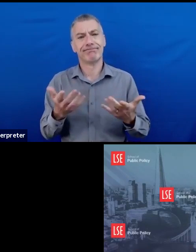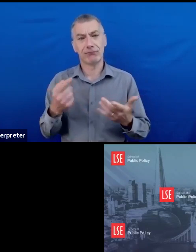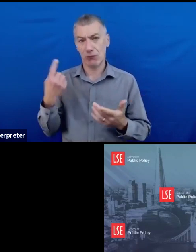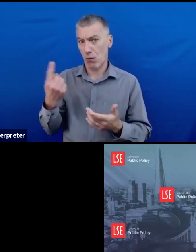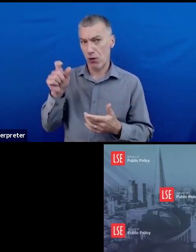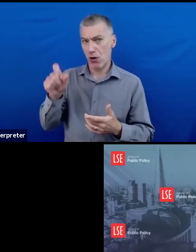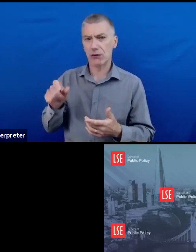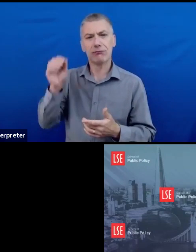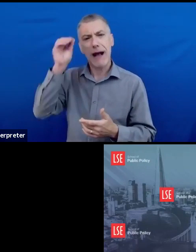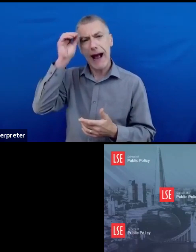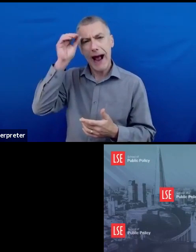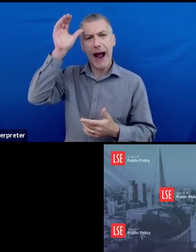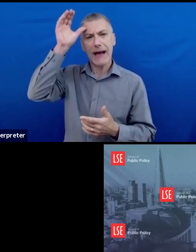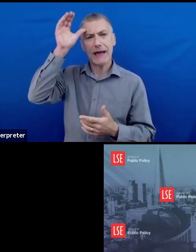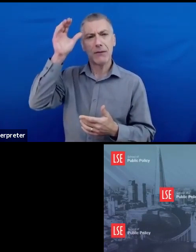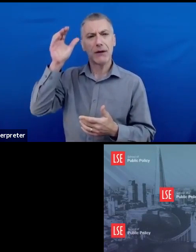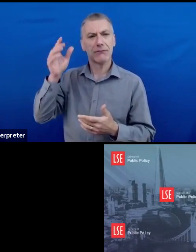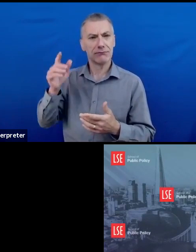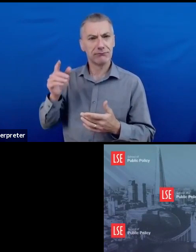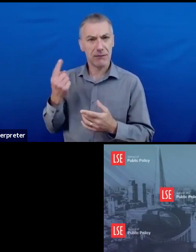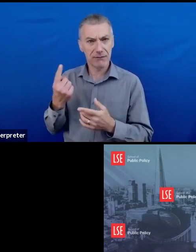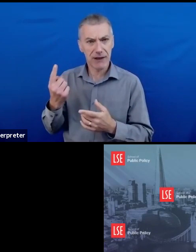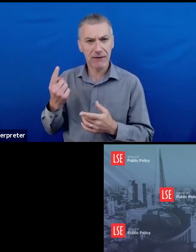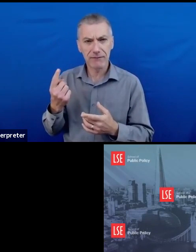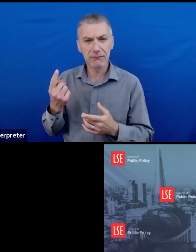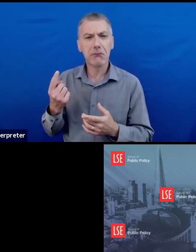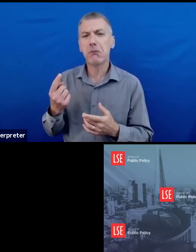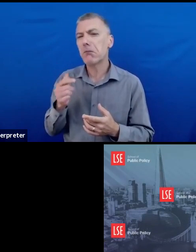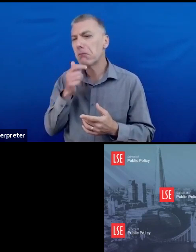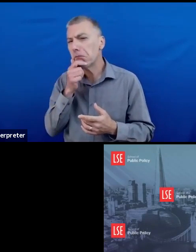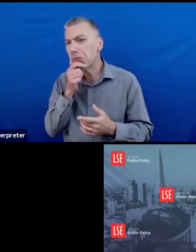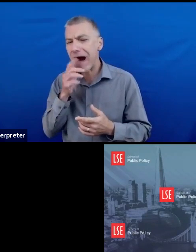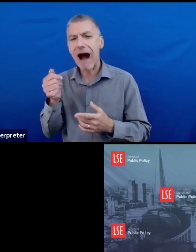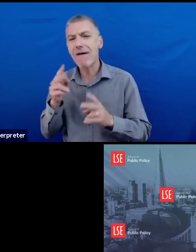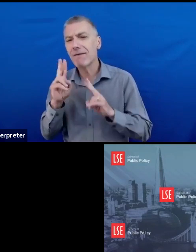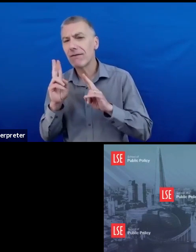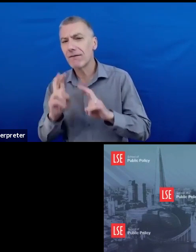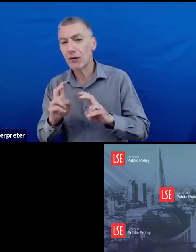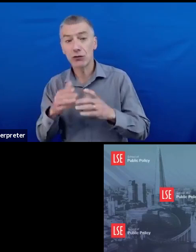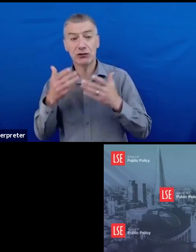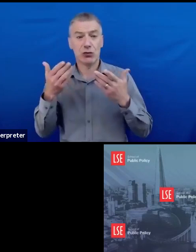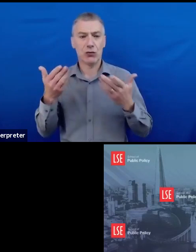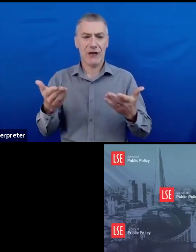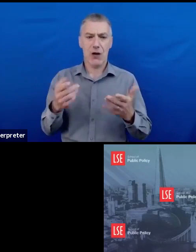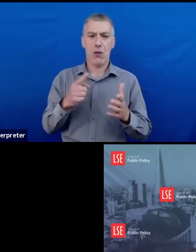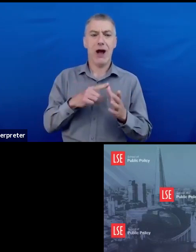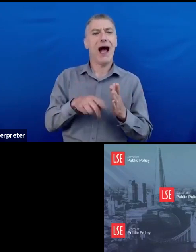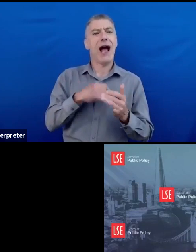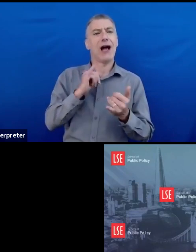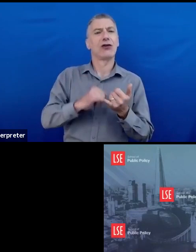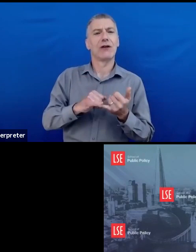a policymaker and faced those issues in Chile. So over to Andrés Velasco, please.